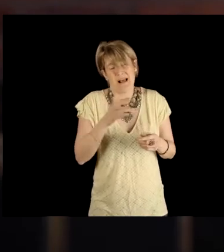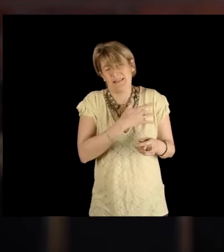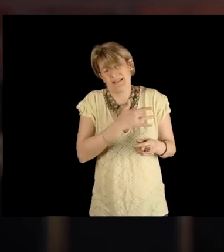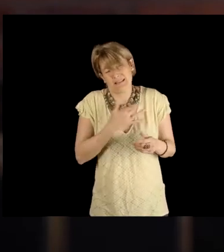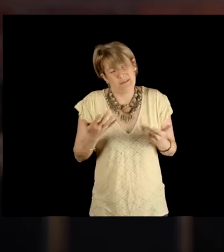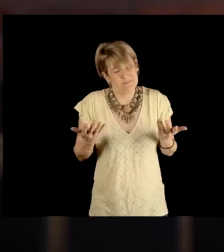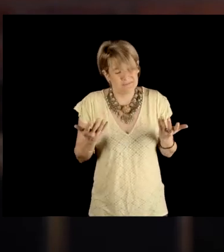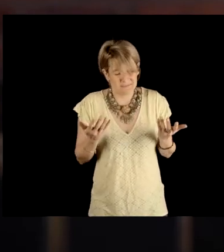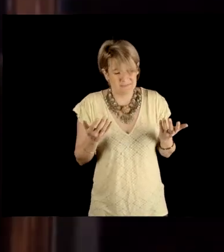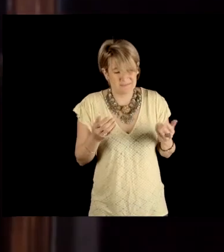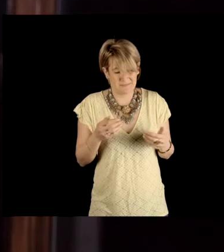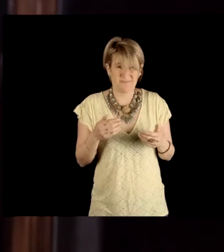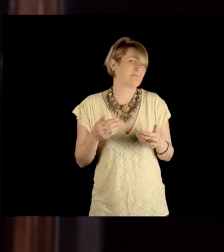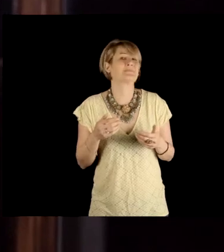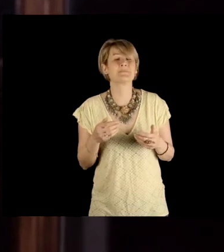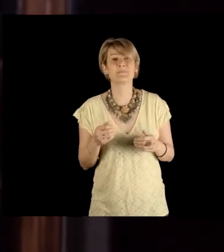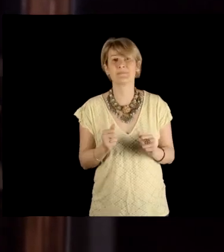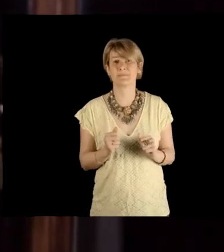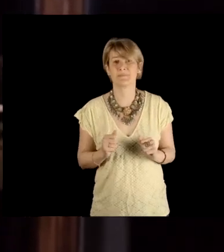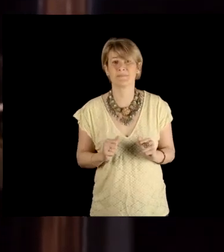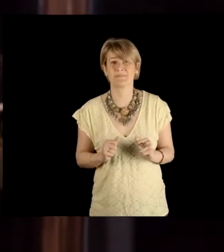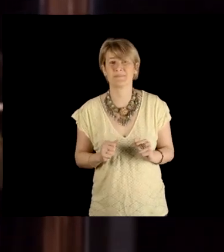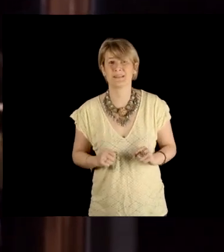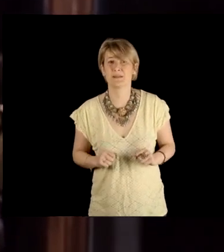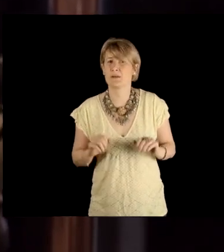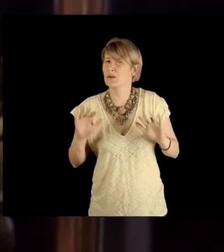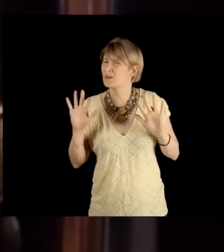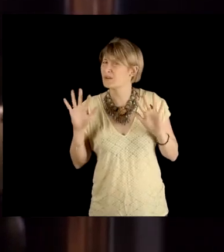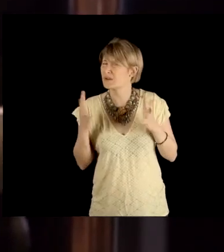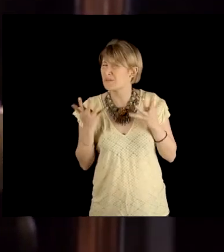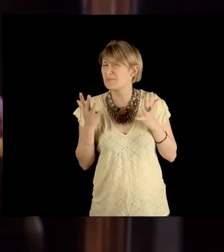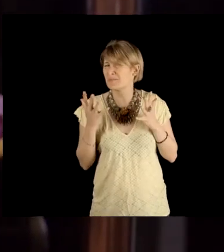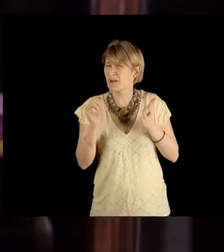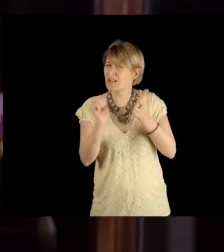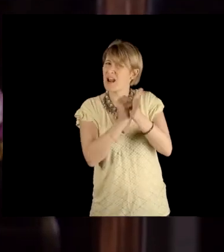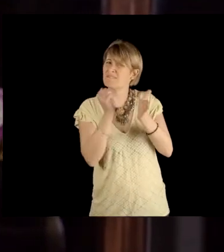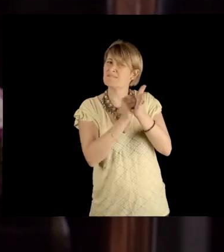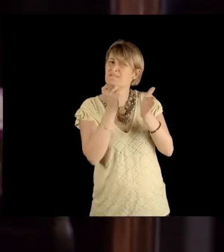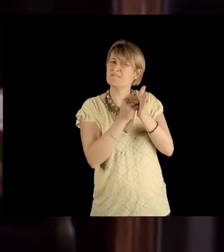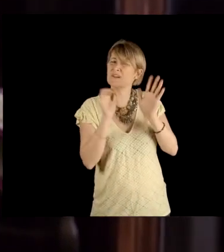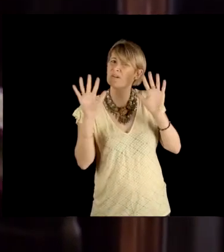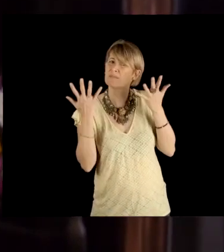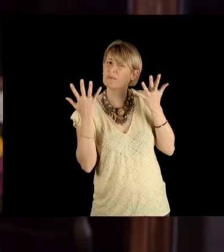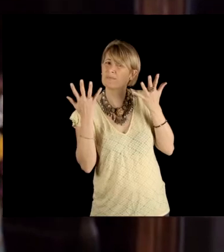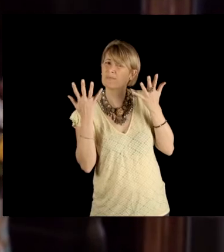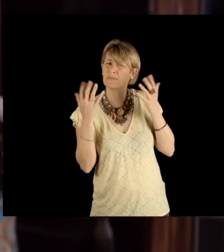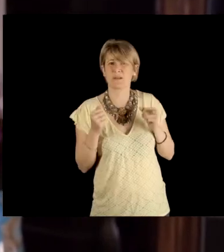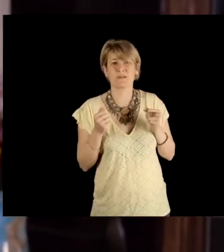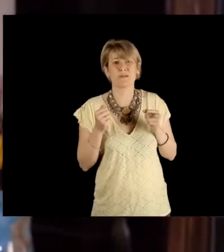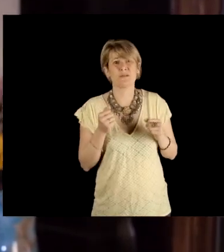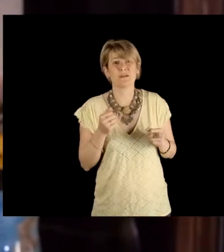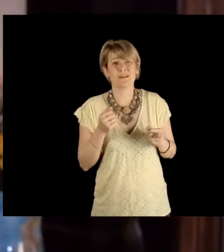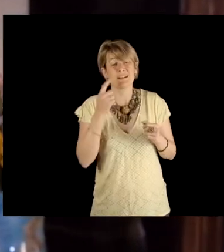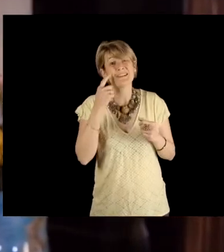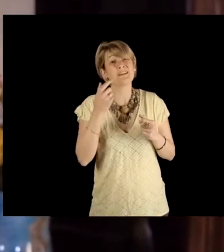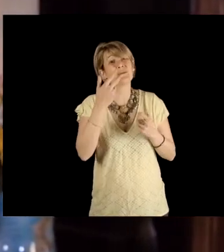of cleaning. Another way of understanding these impressions or samskaras or karmas